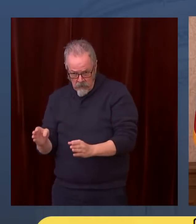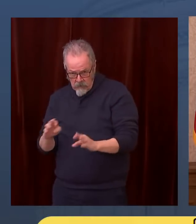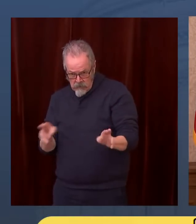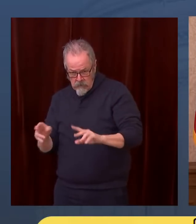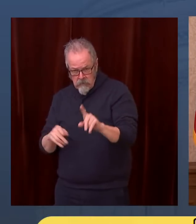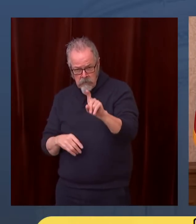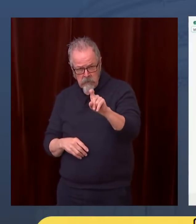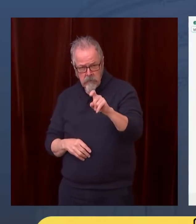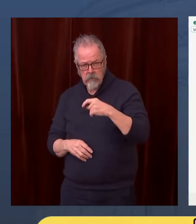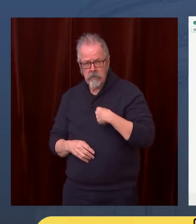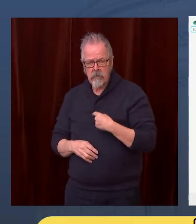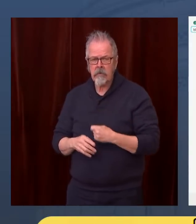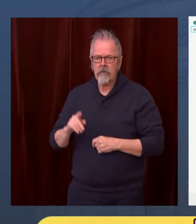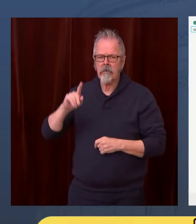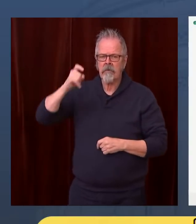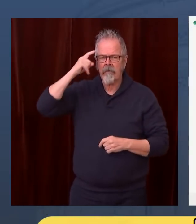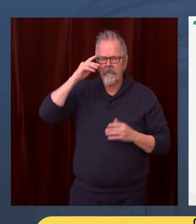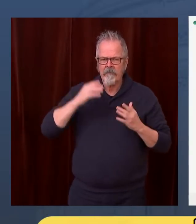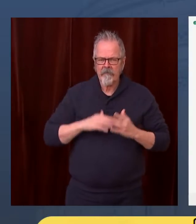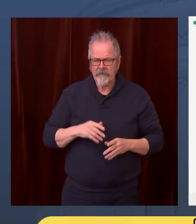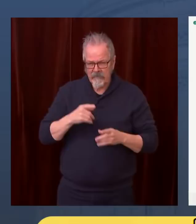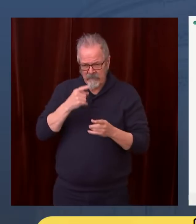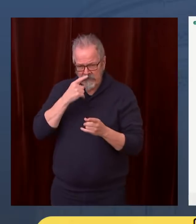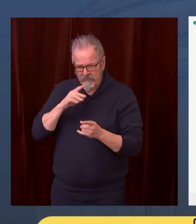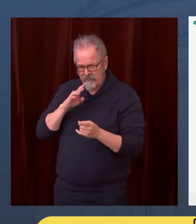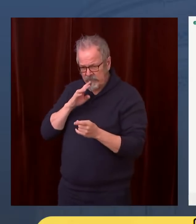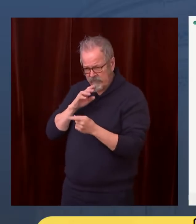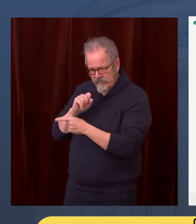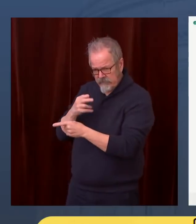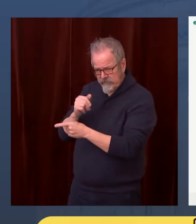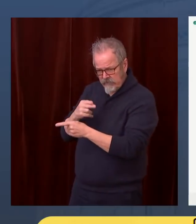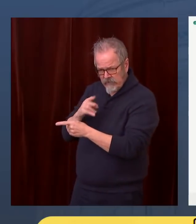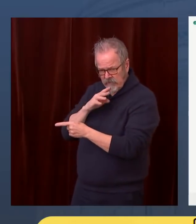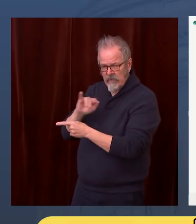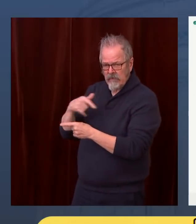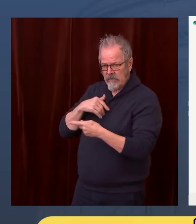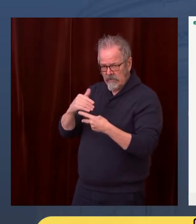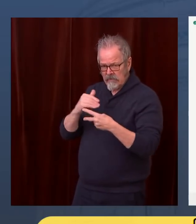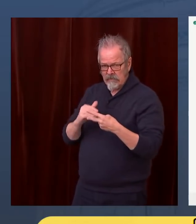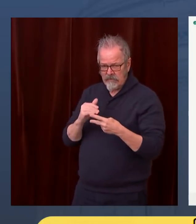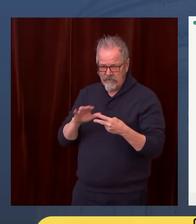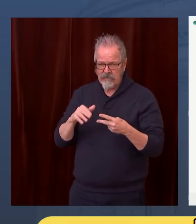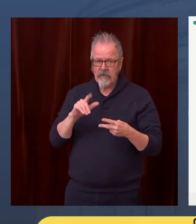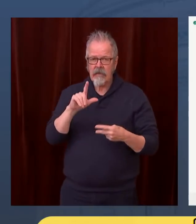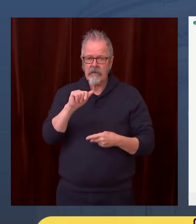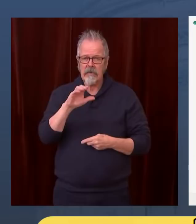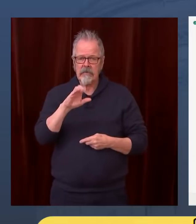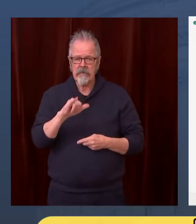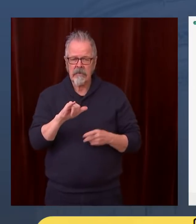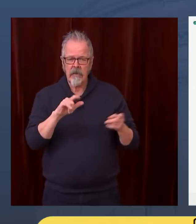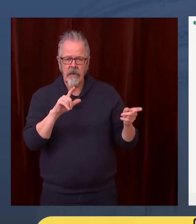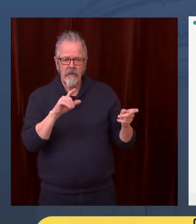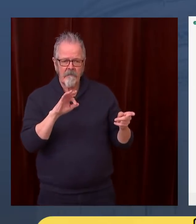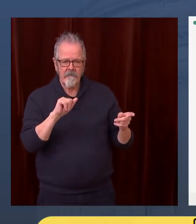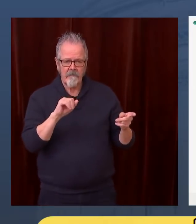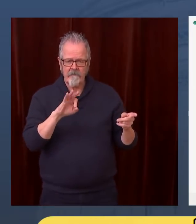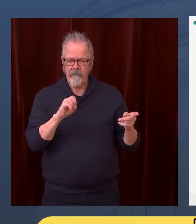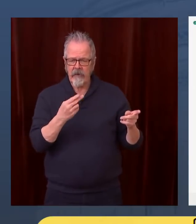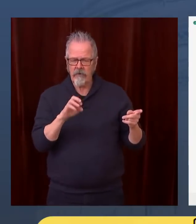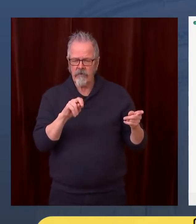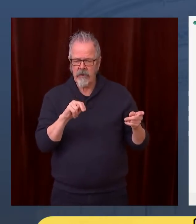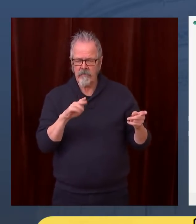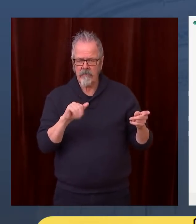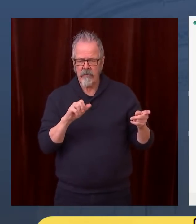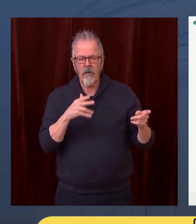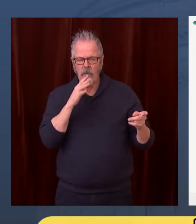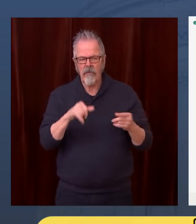me jump in, and Lacey, you can also chime in on this one. You know, I think you're absolutely right that the tools are not just the